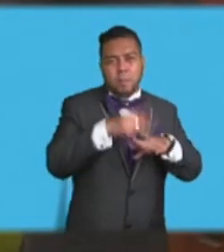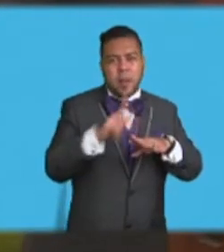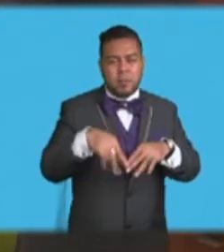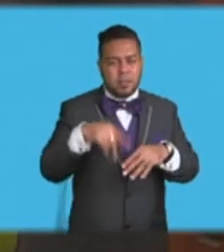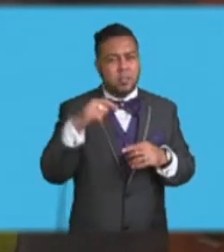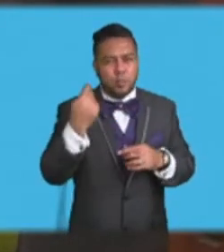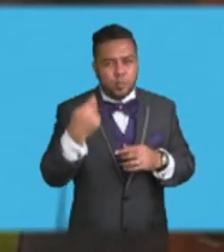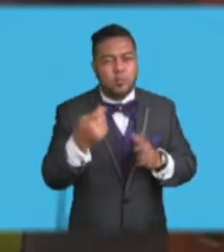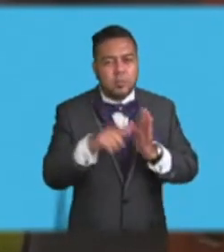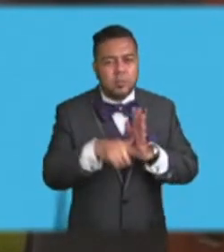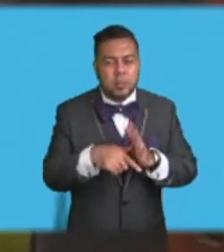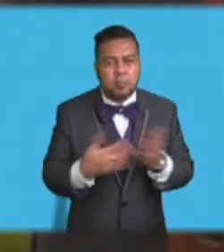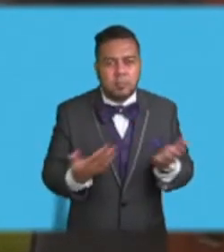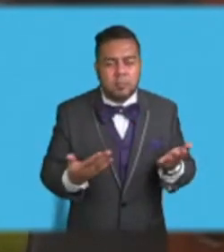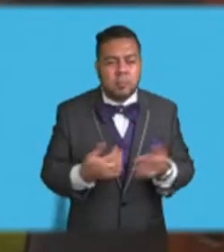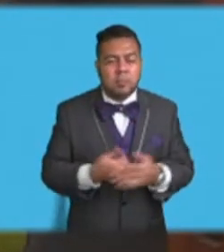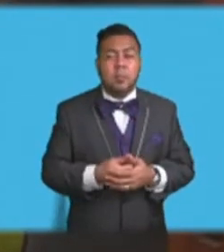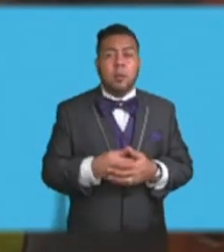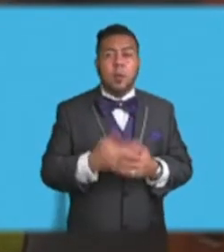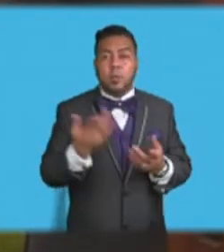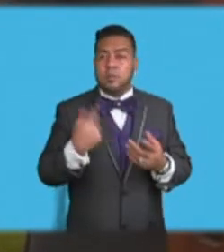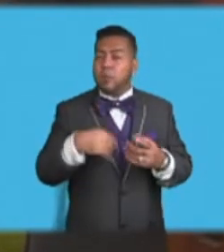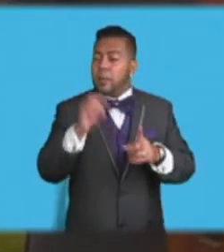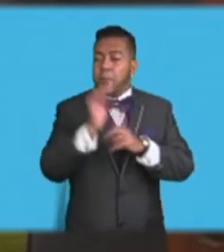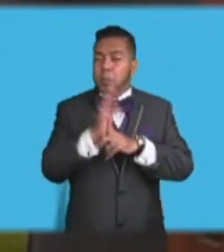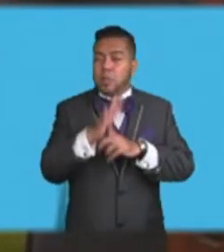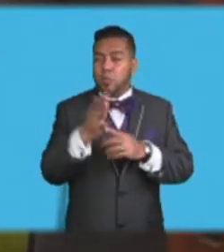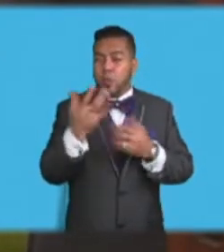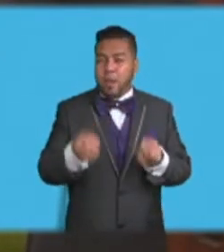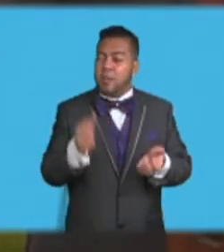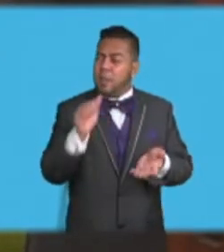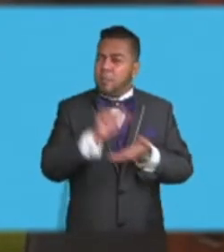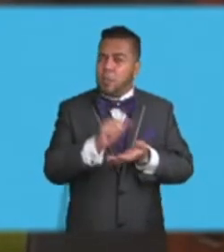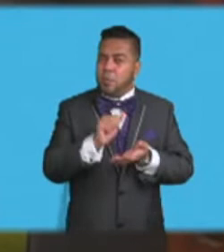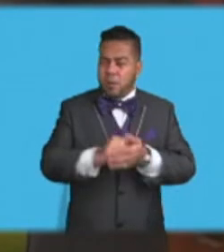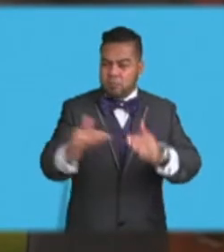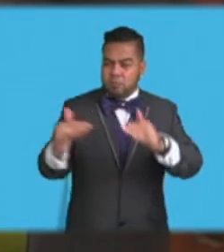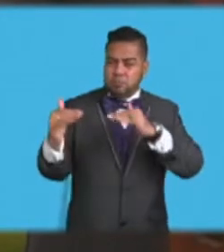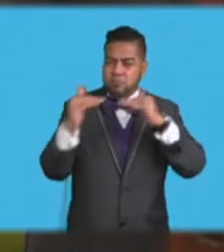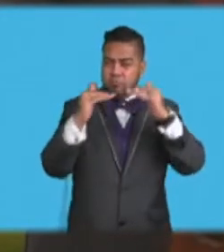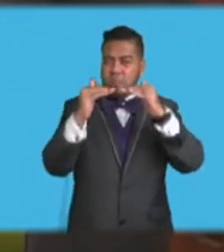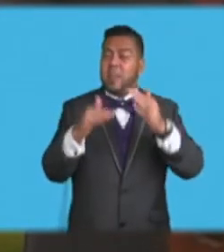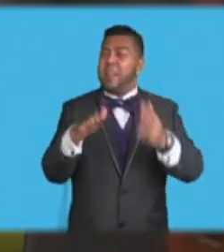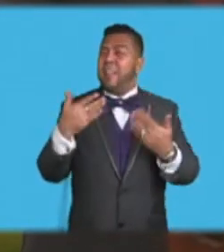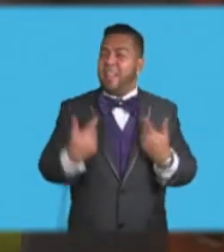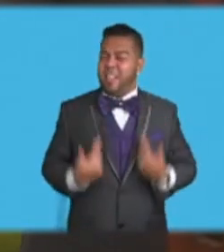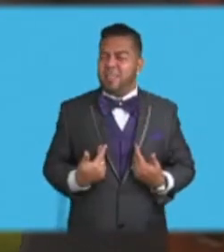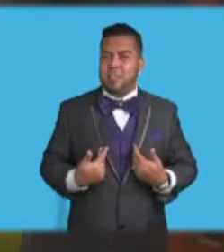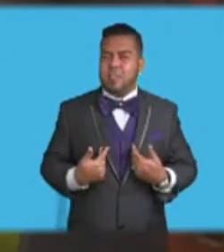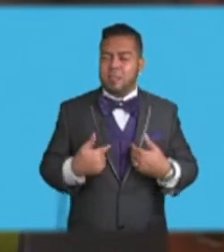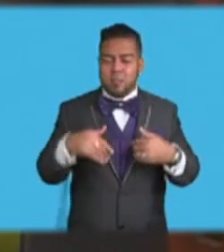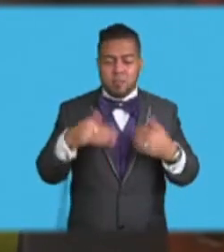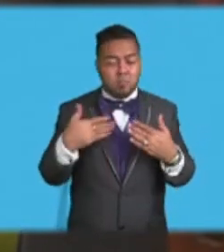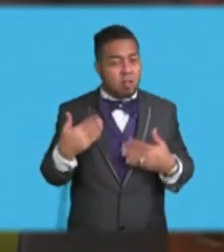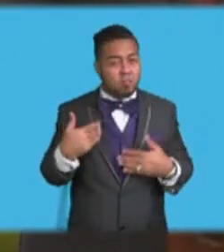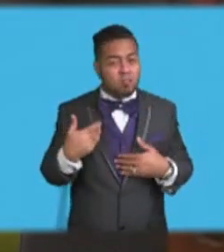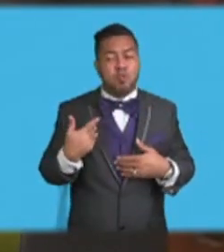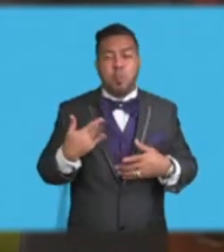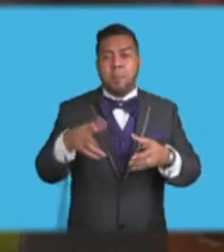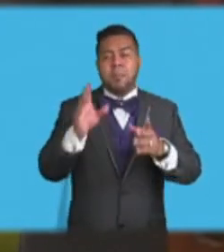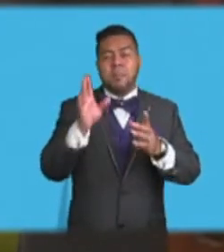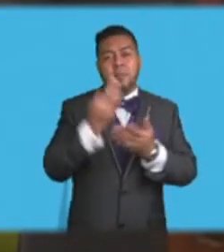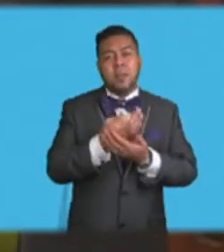soon. Madam Speaker, it is therefore fundamental to have a sound, stable and healthy financial system to ensure trust in the